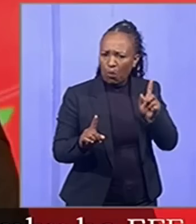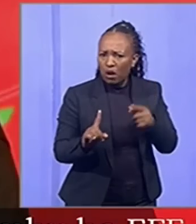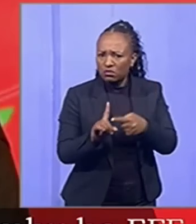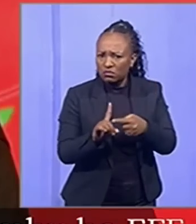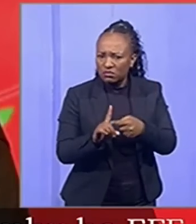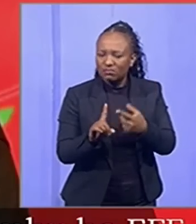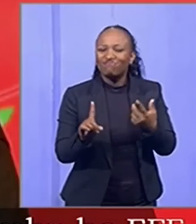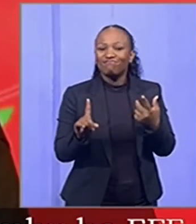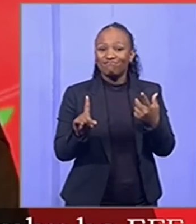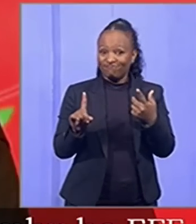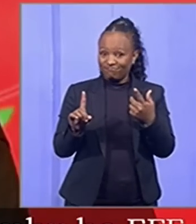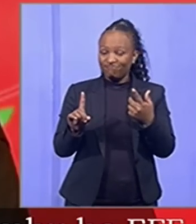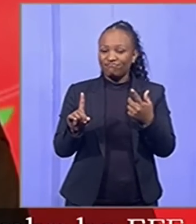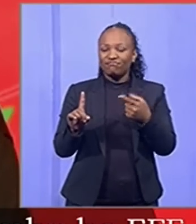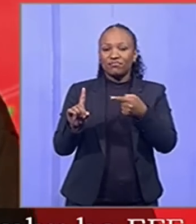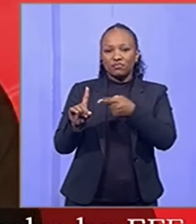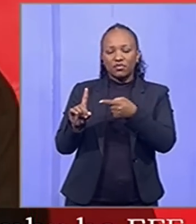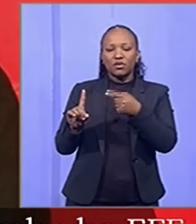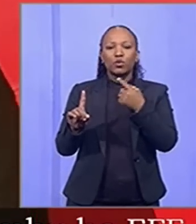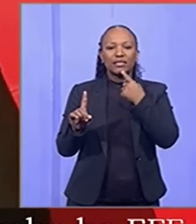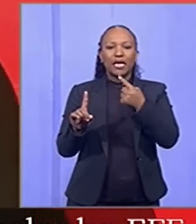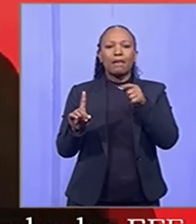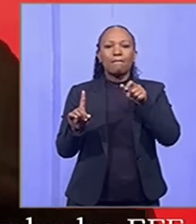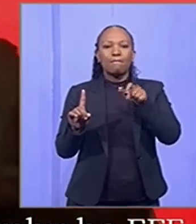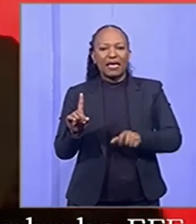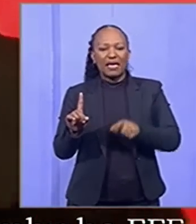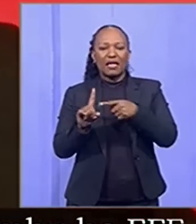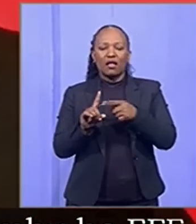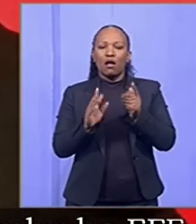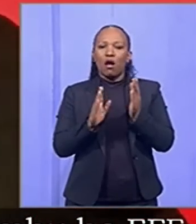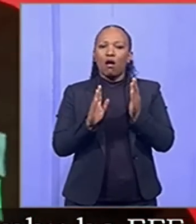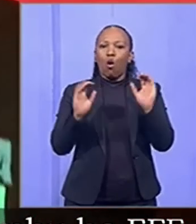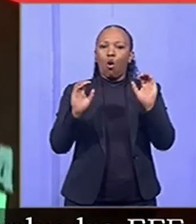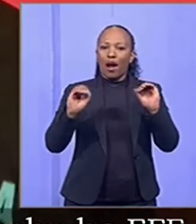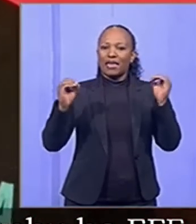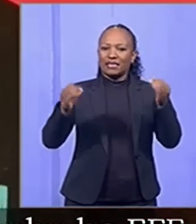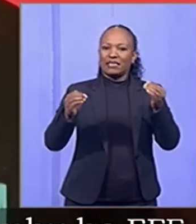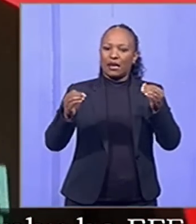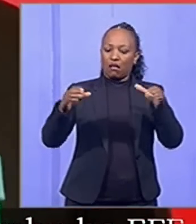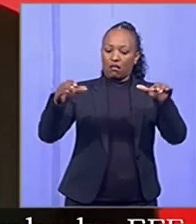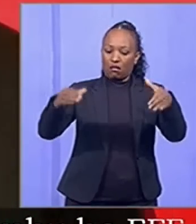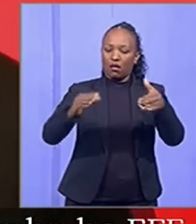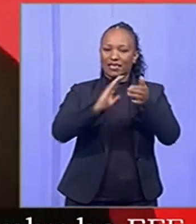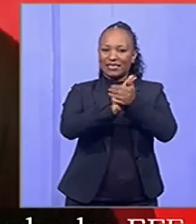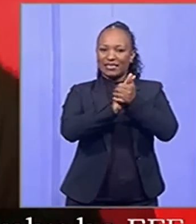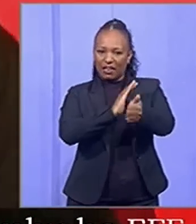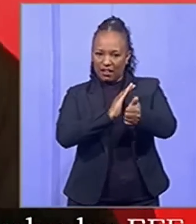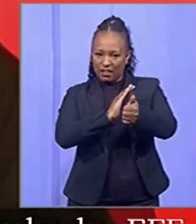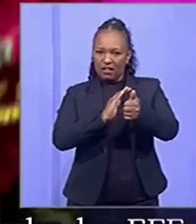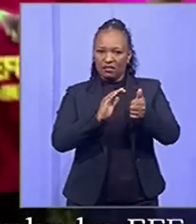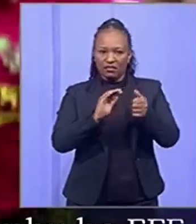ya seeng re kana ra re ke batho ba e leng hore ba na le organizational skills mpena ya o ka